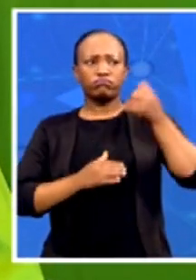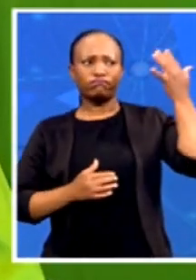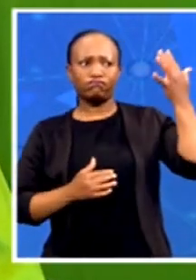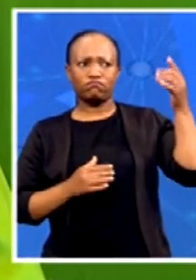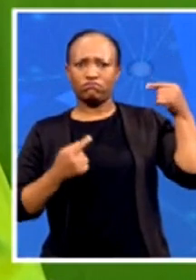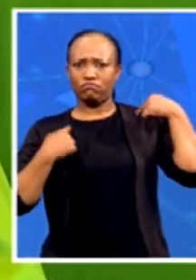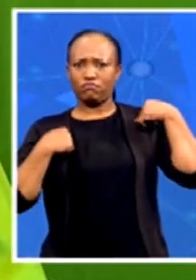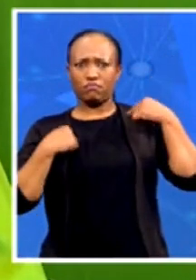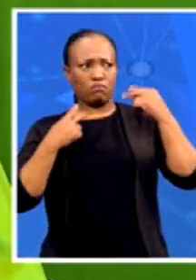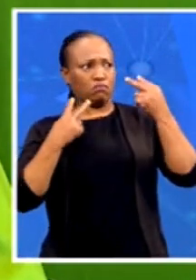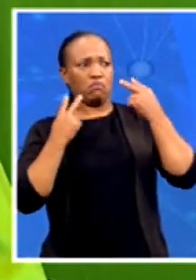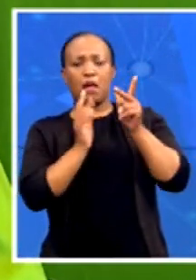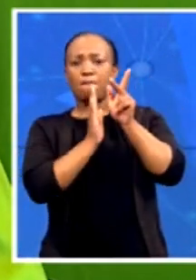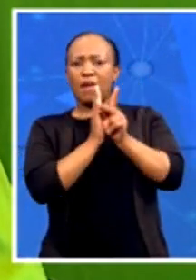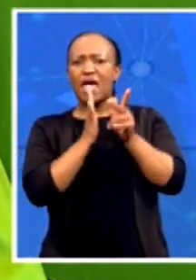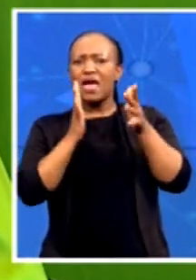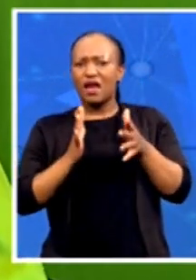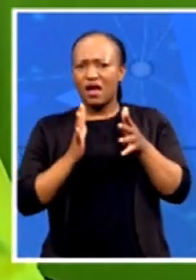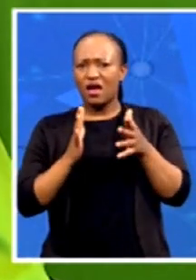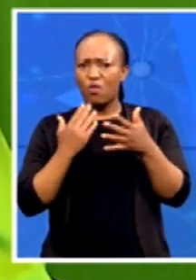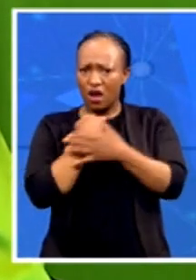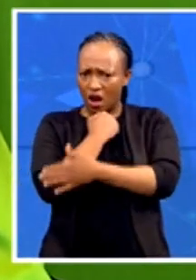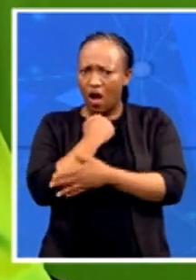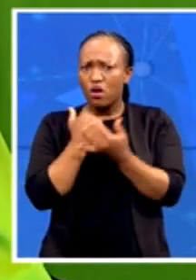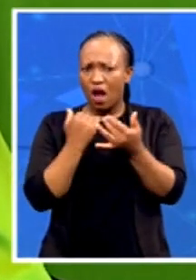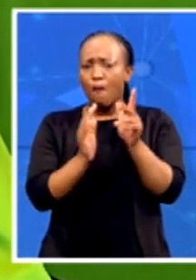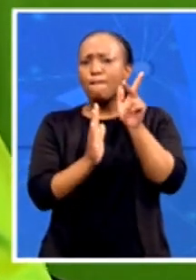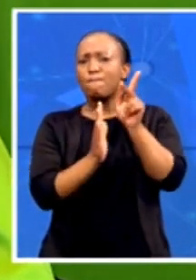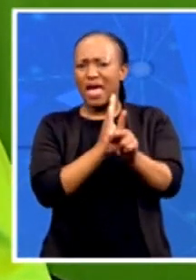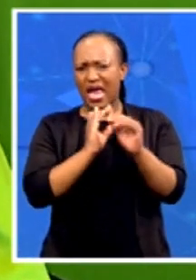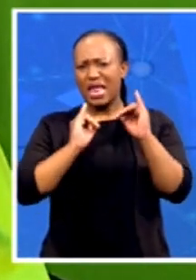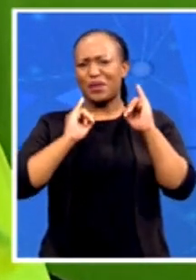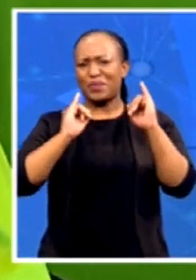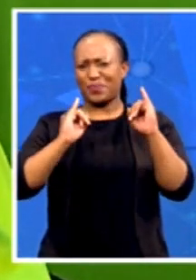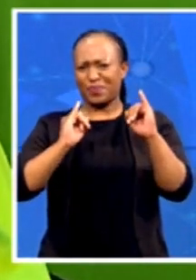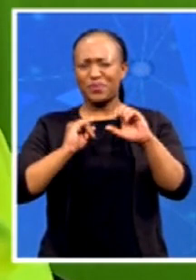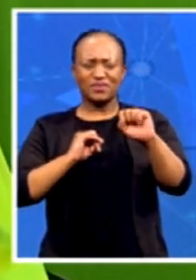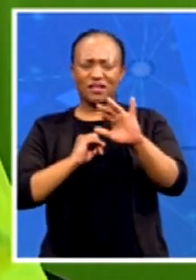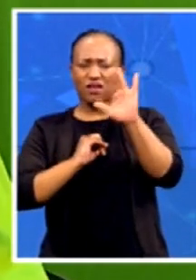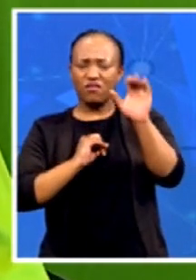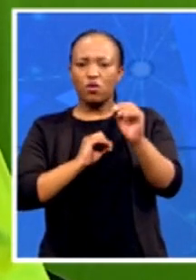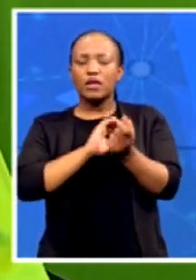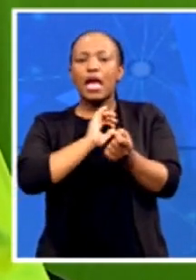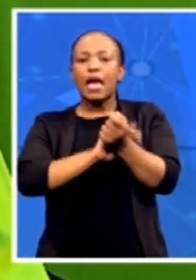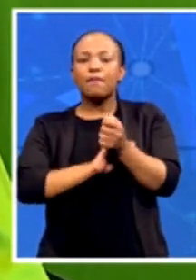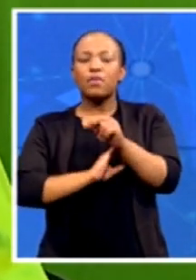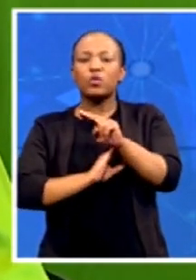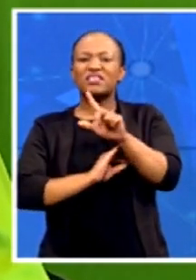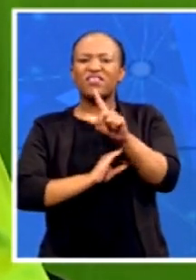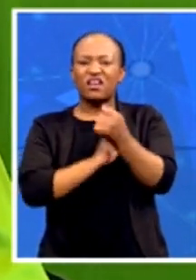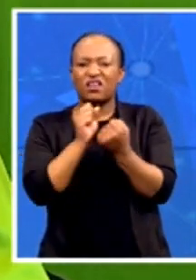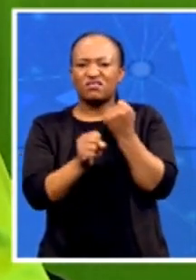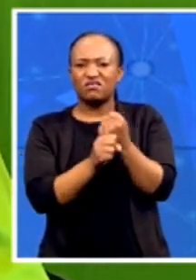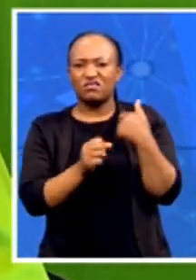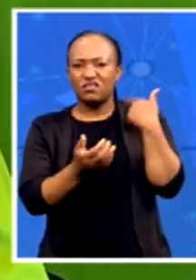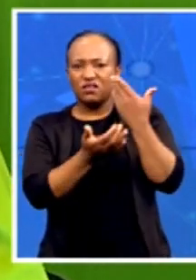murder capital of the world. All this happened in just 27 years. This is important. These elections